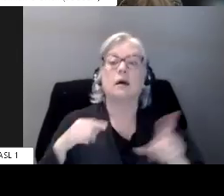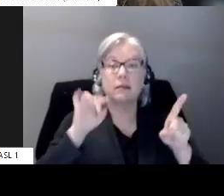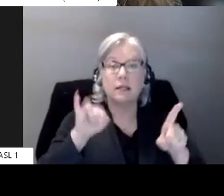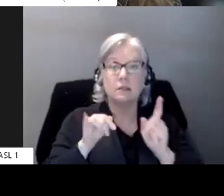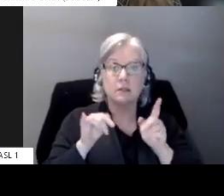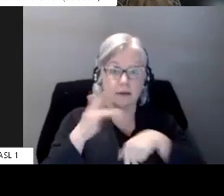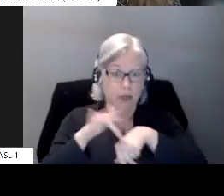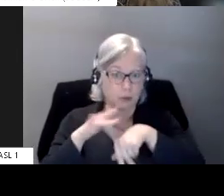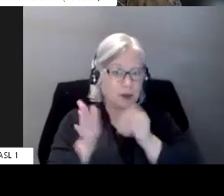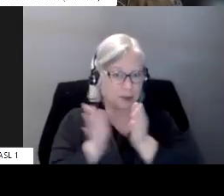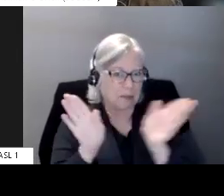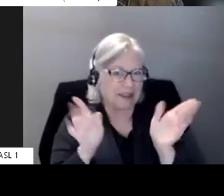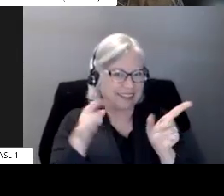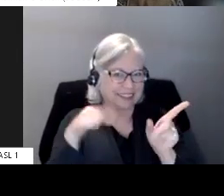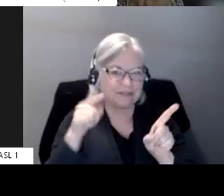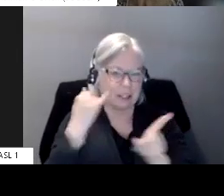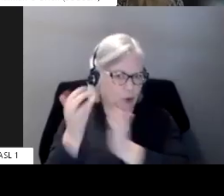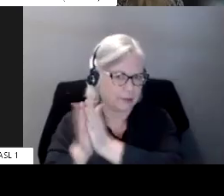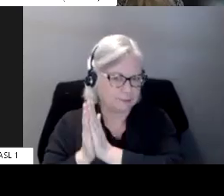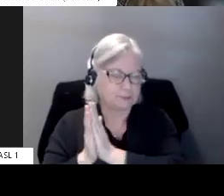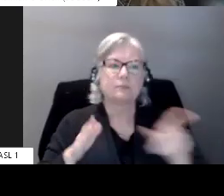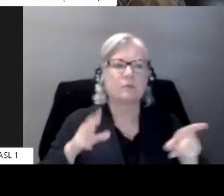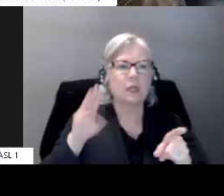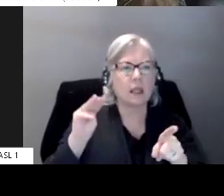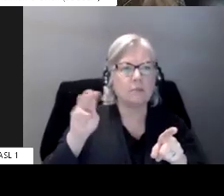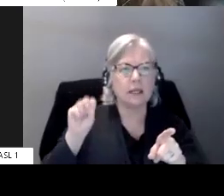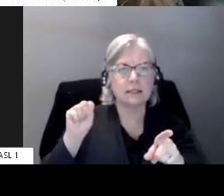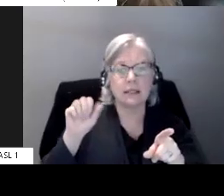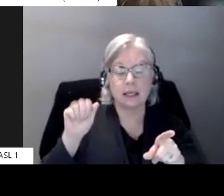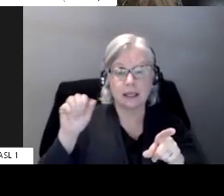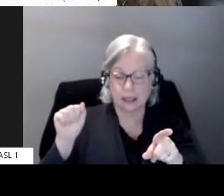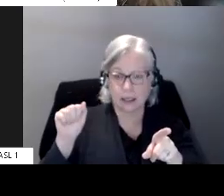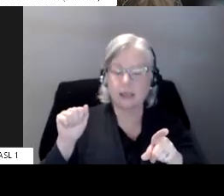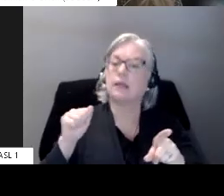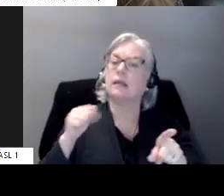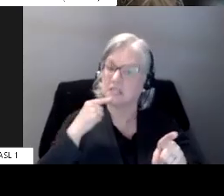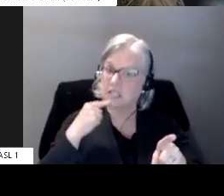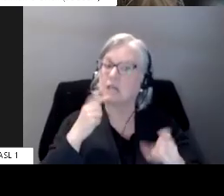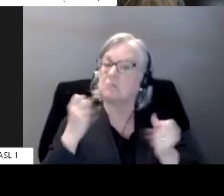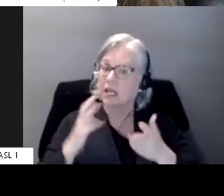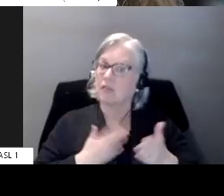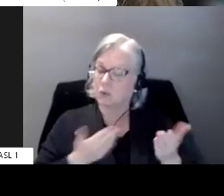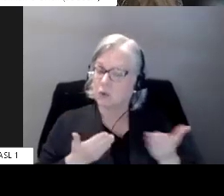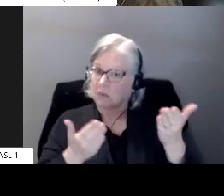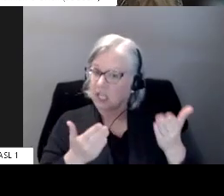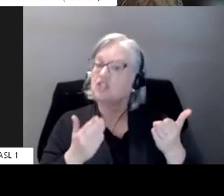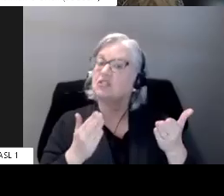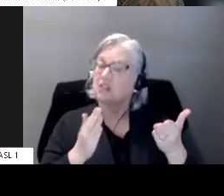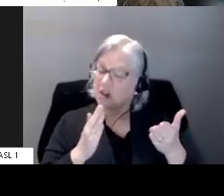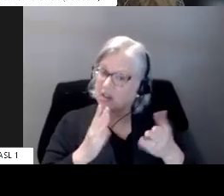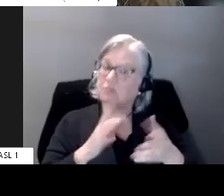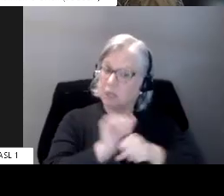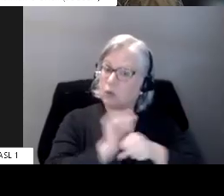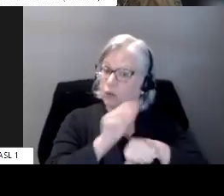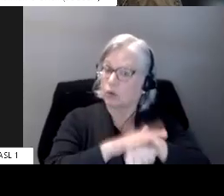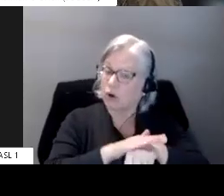accessible upon request. So MSAA has reported that many of the recommendations are in progress, are being worked on,